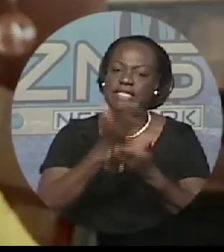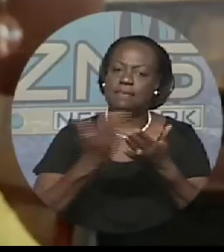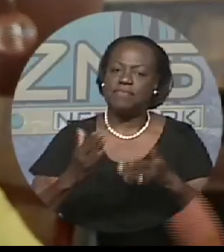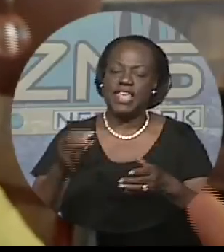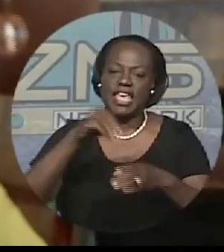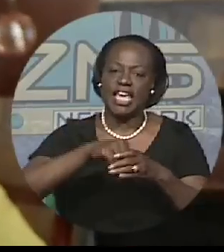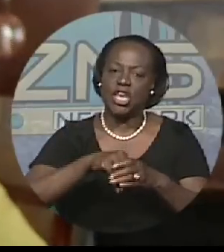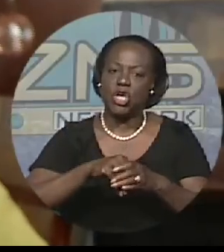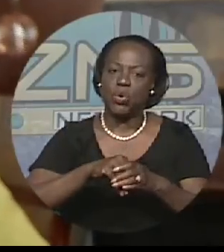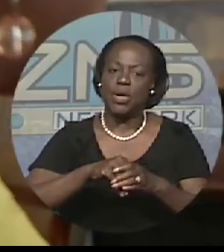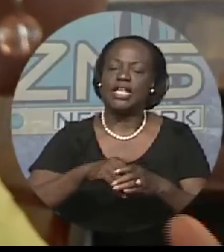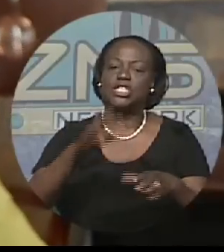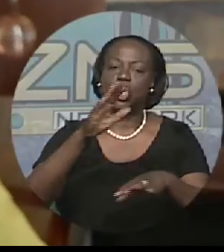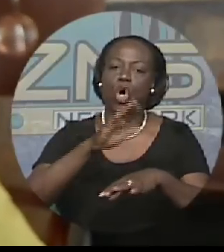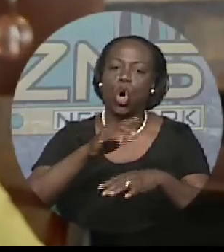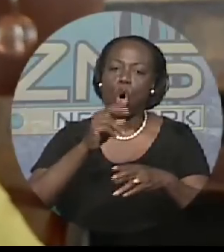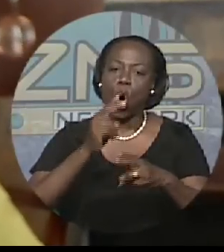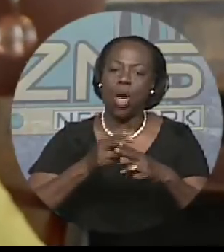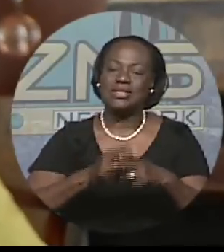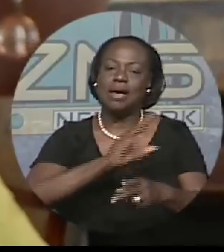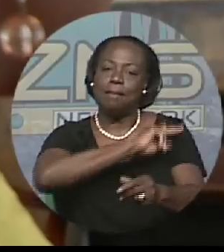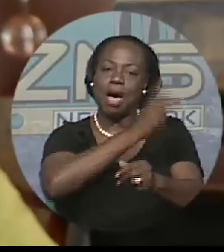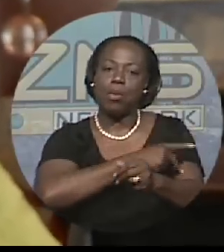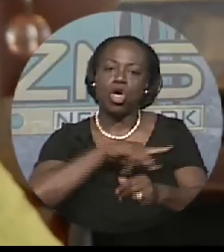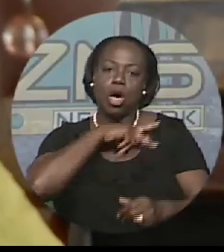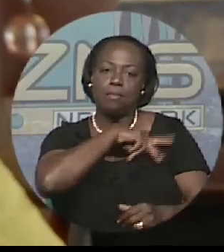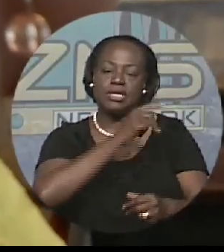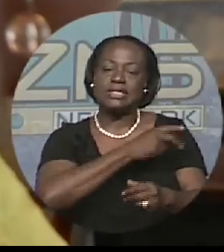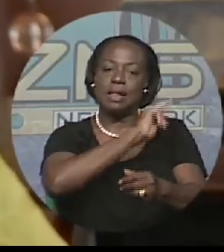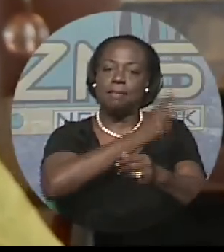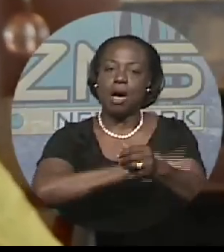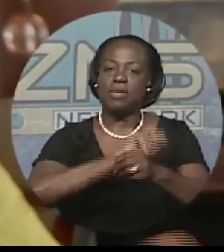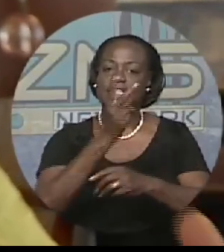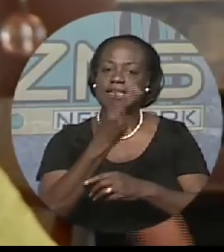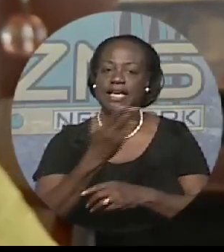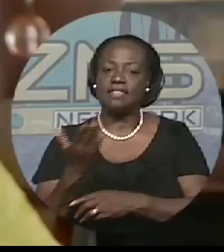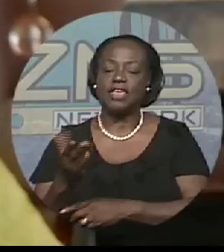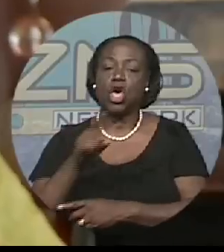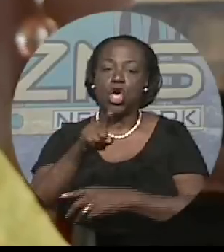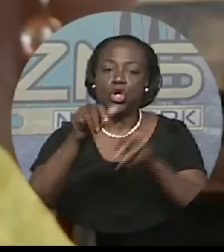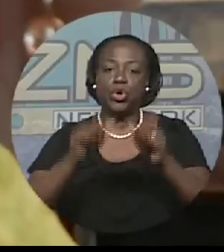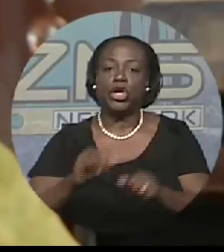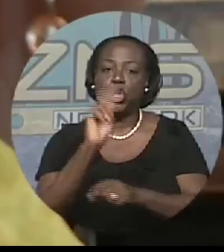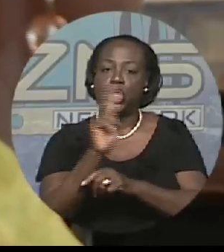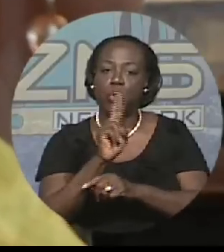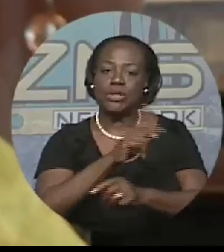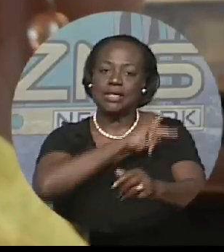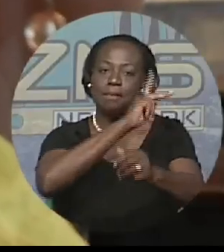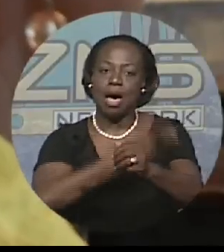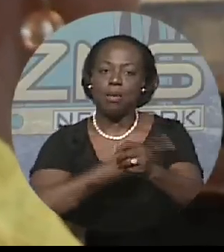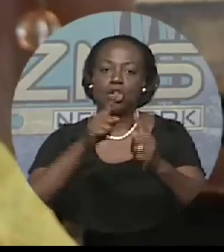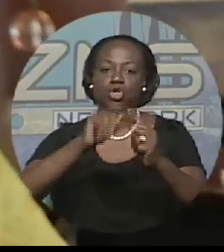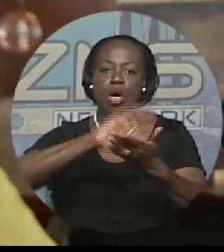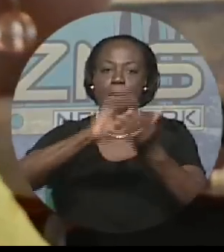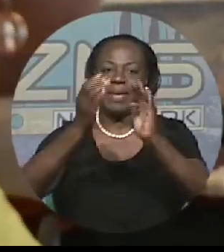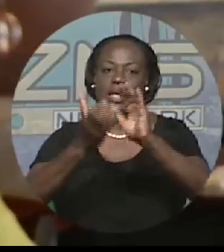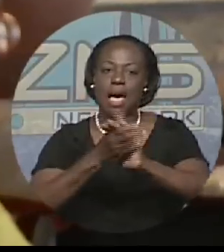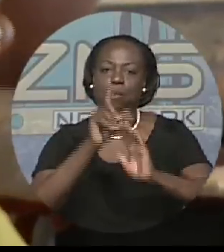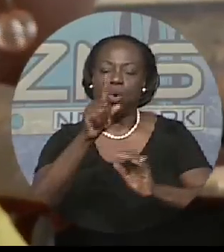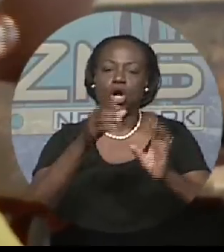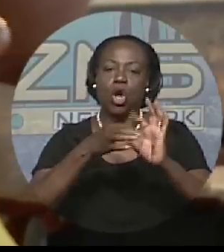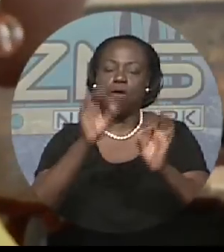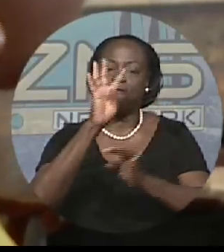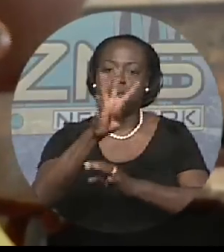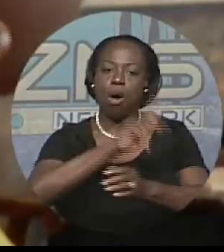And that thing is called power, your personal power. And the second thing it says is that you can use that power to become one of four powerful